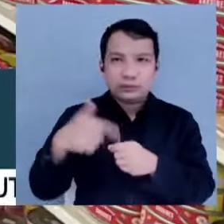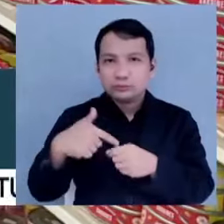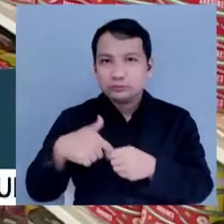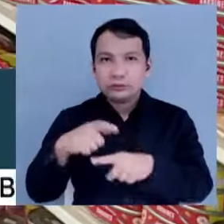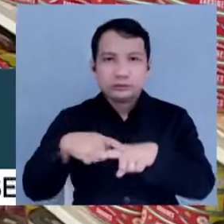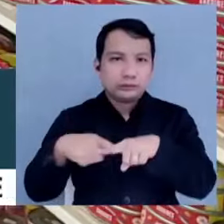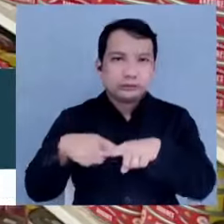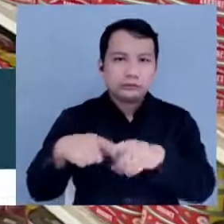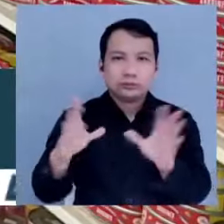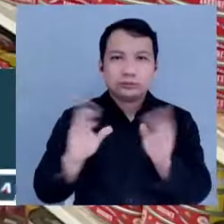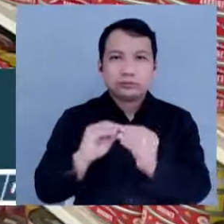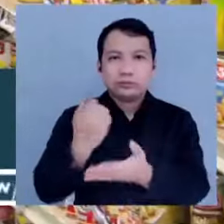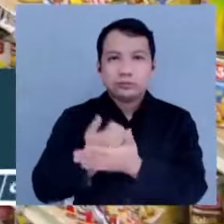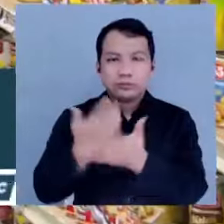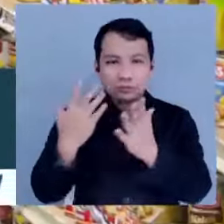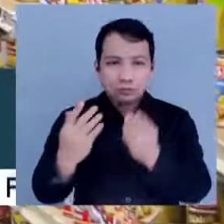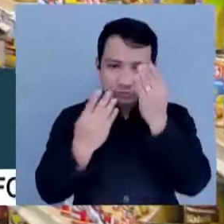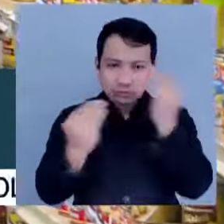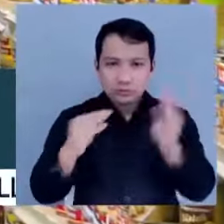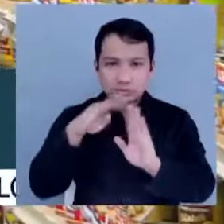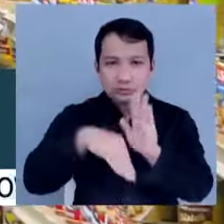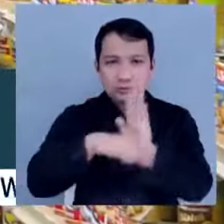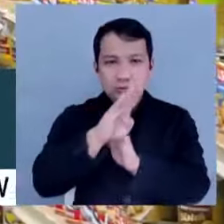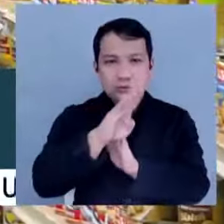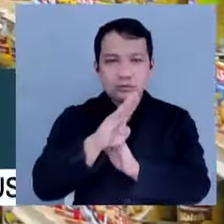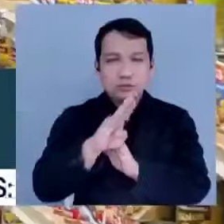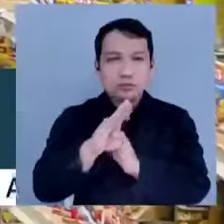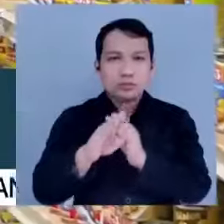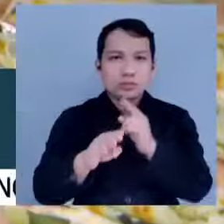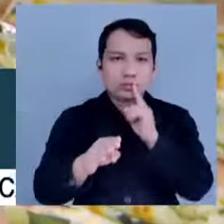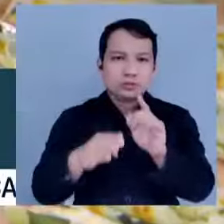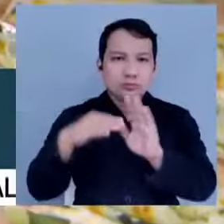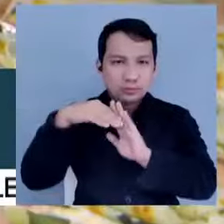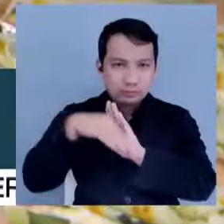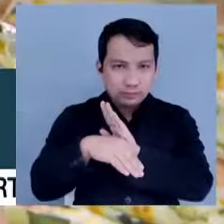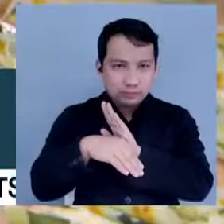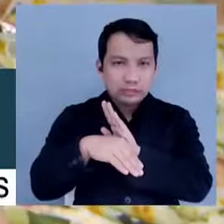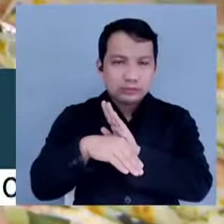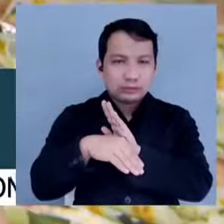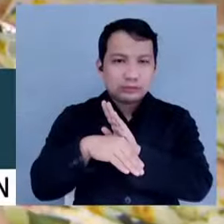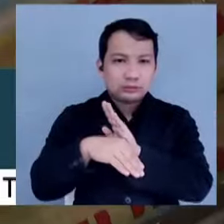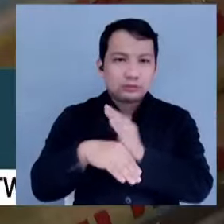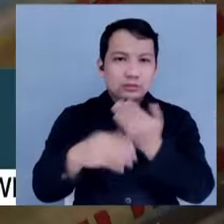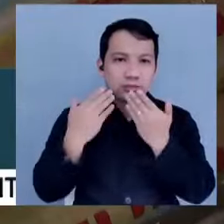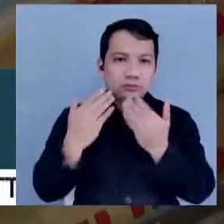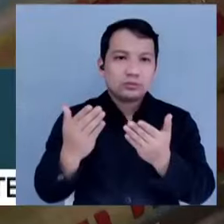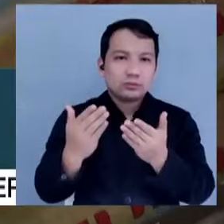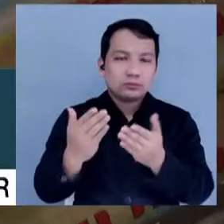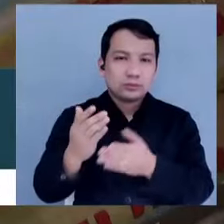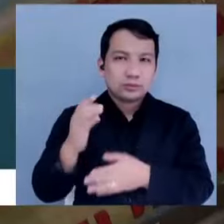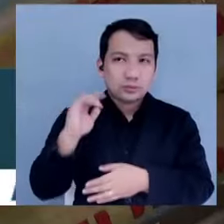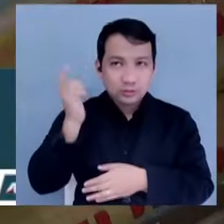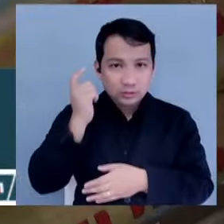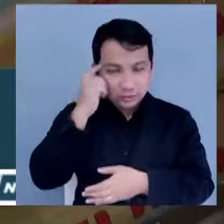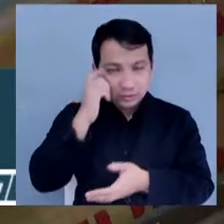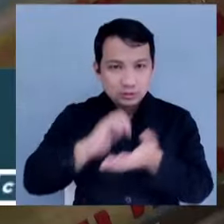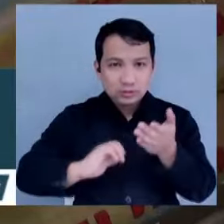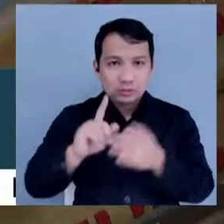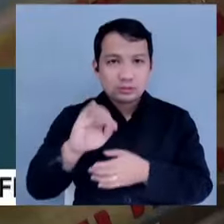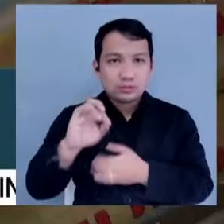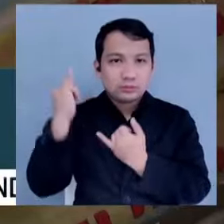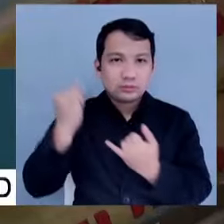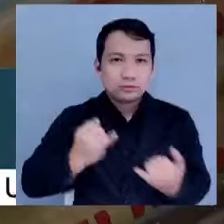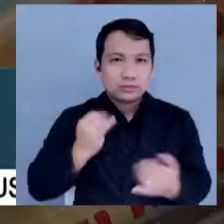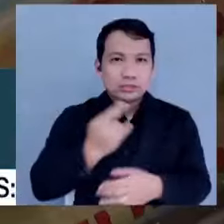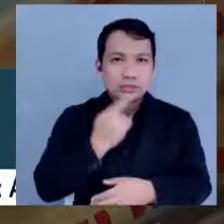economist believes inflation will soon decrease in the coming months, thanks to government's reduction in tariff rates for imported rice.